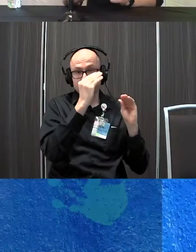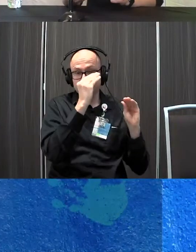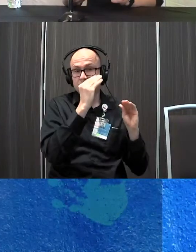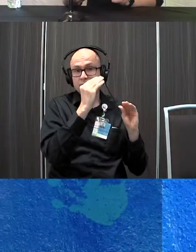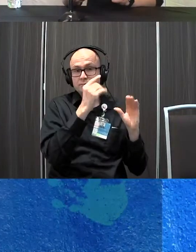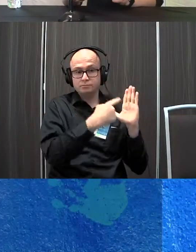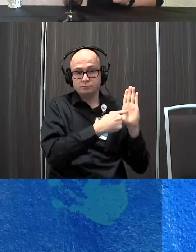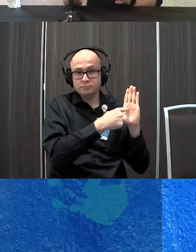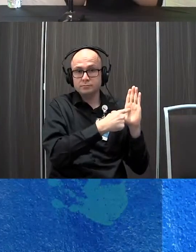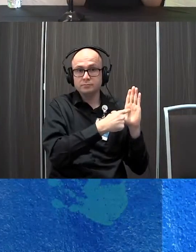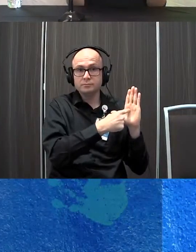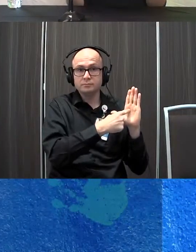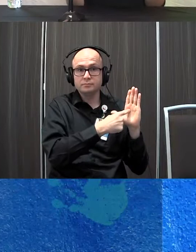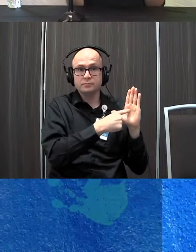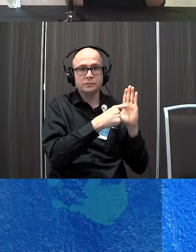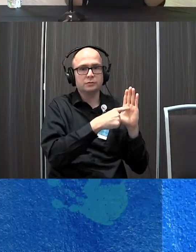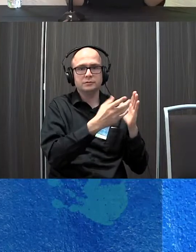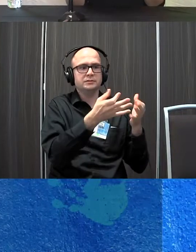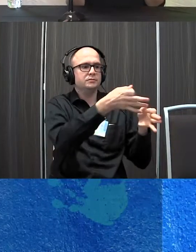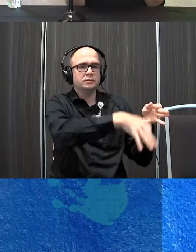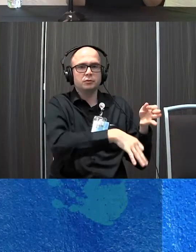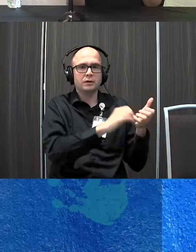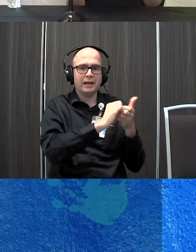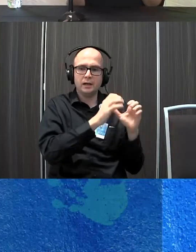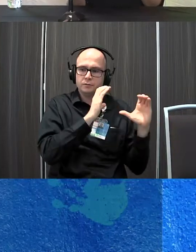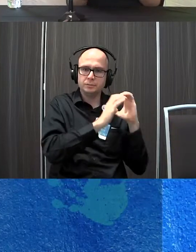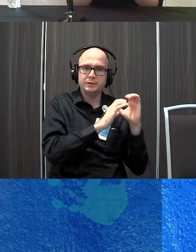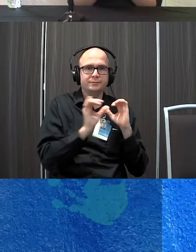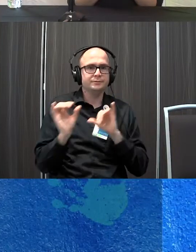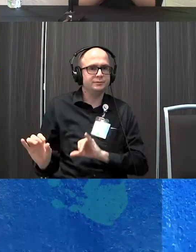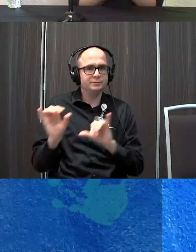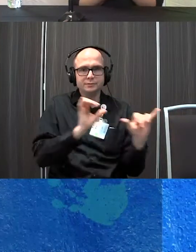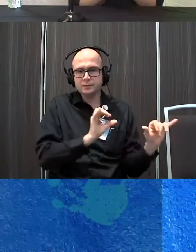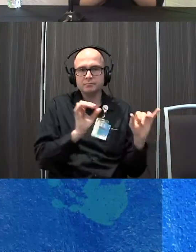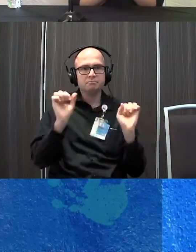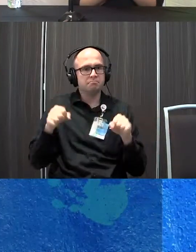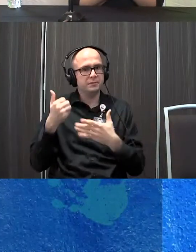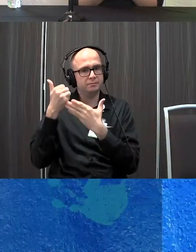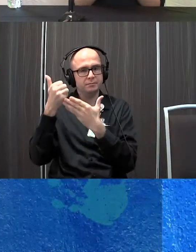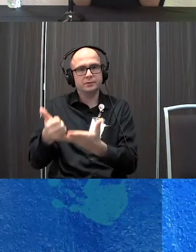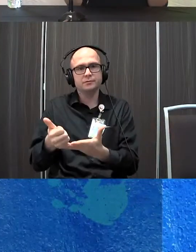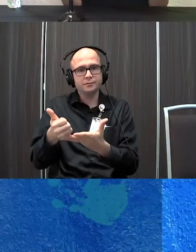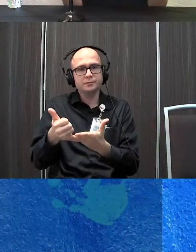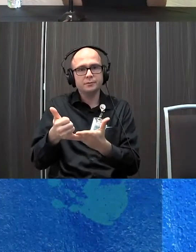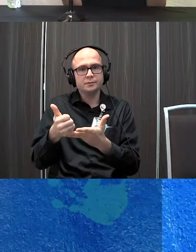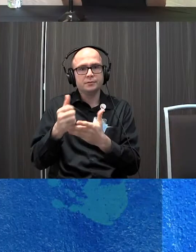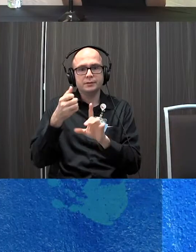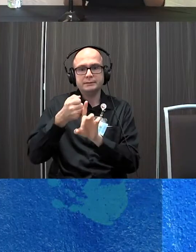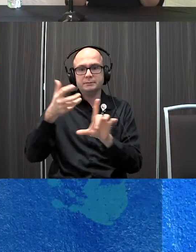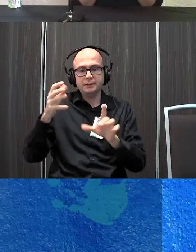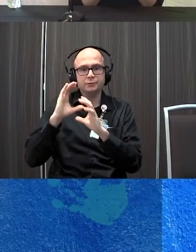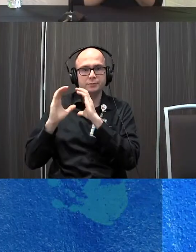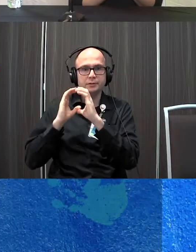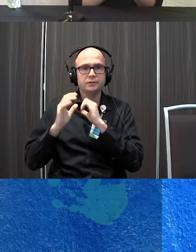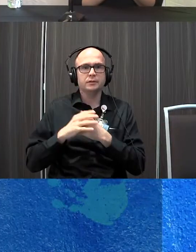of a really low effort way of communicating the same thing, that can be really helpful in expanding their communication and